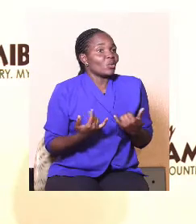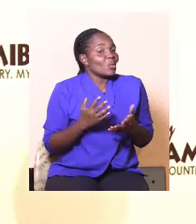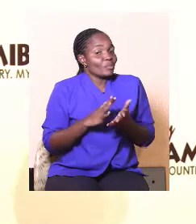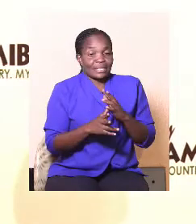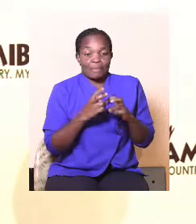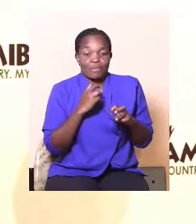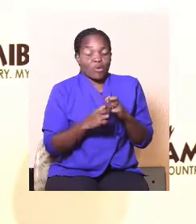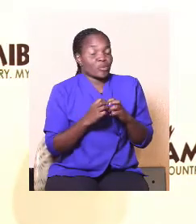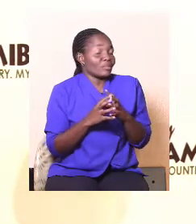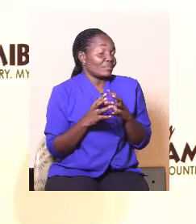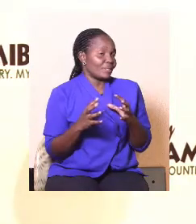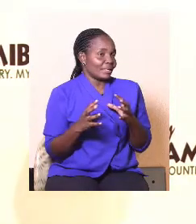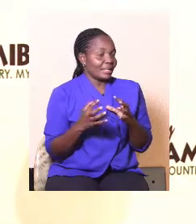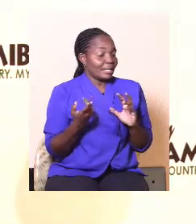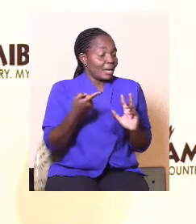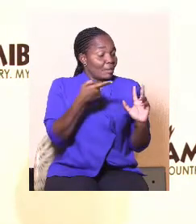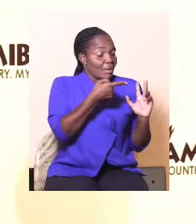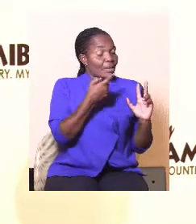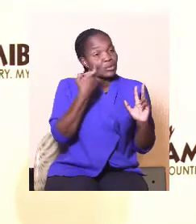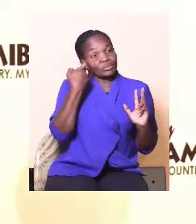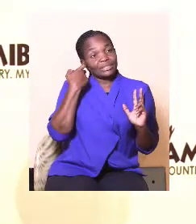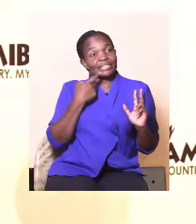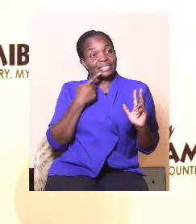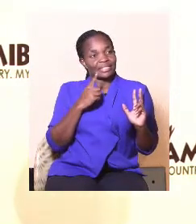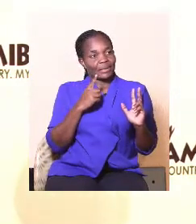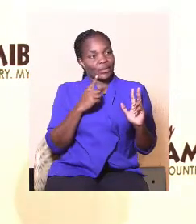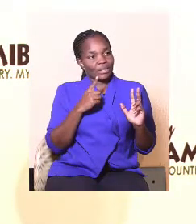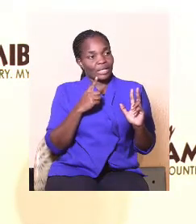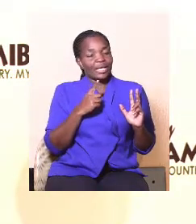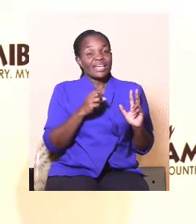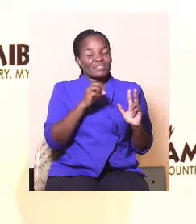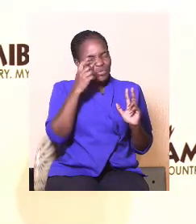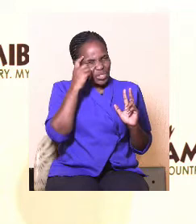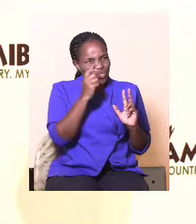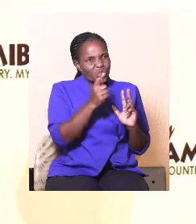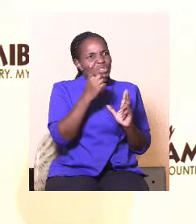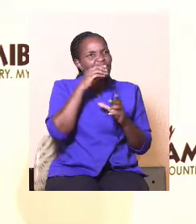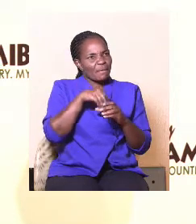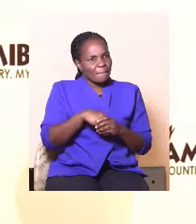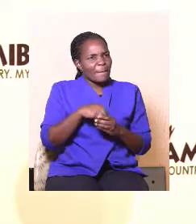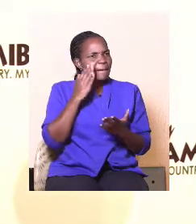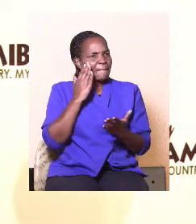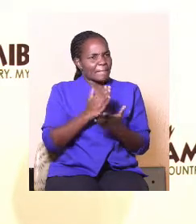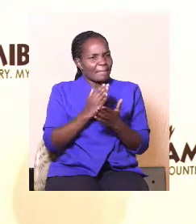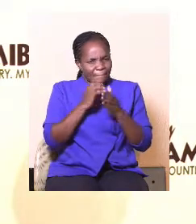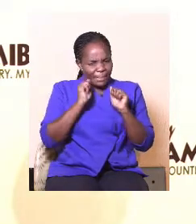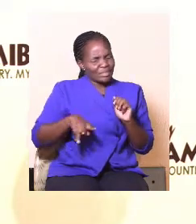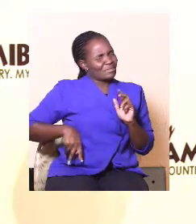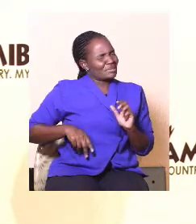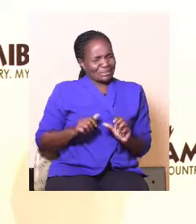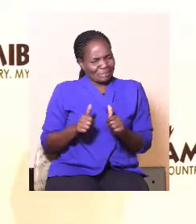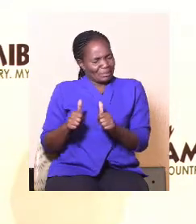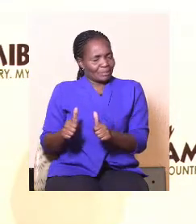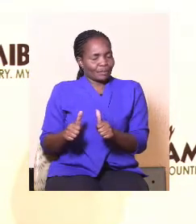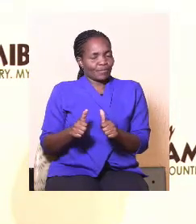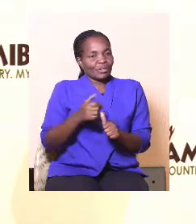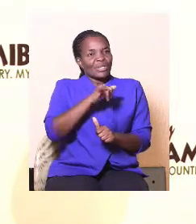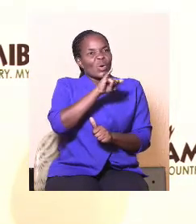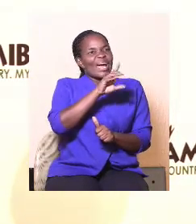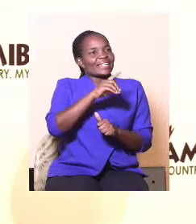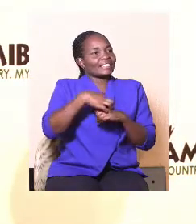said, that it would be good if those ones who have really qualified, and maybe because they have just lost their IDs, if they could